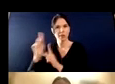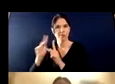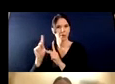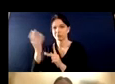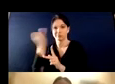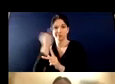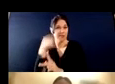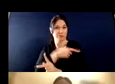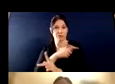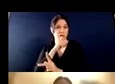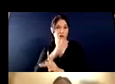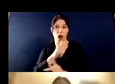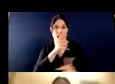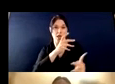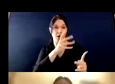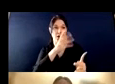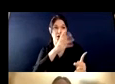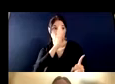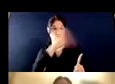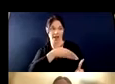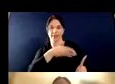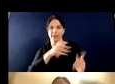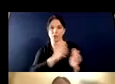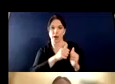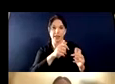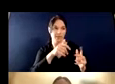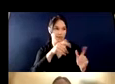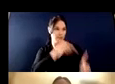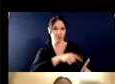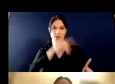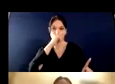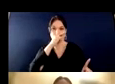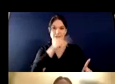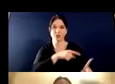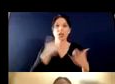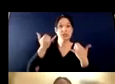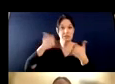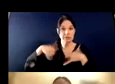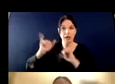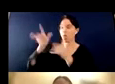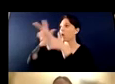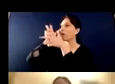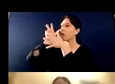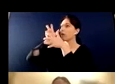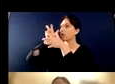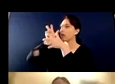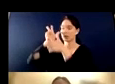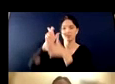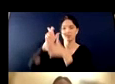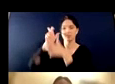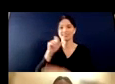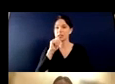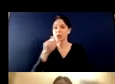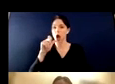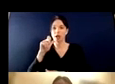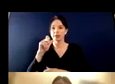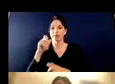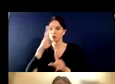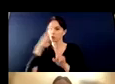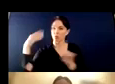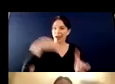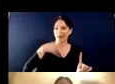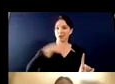that they can watch, they can observe, they can take in all of that information, even when it's not being directed toward